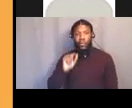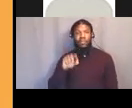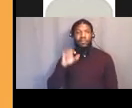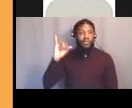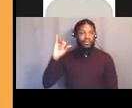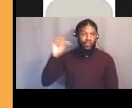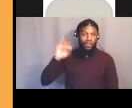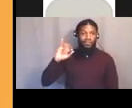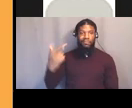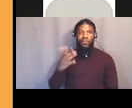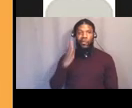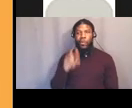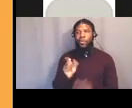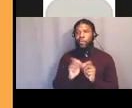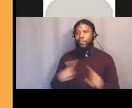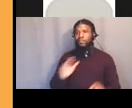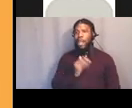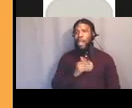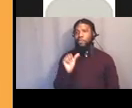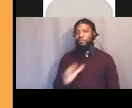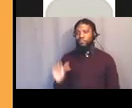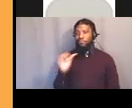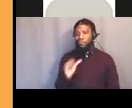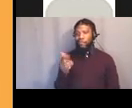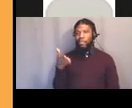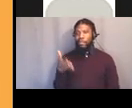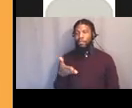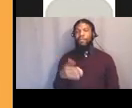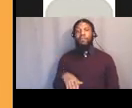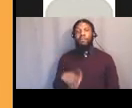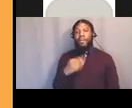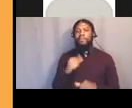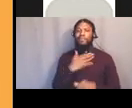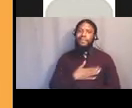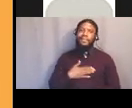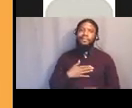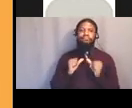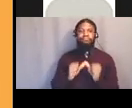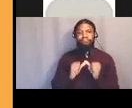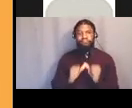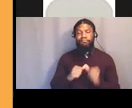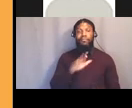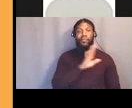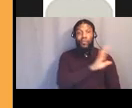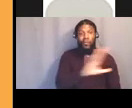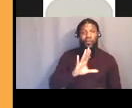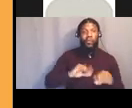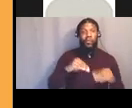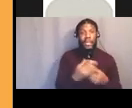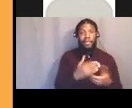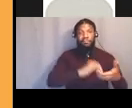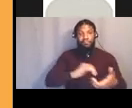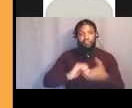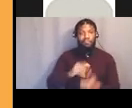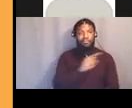handles in the chat. And also, please continue to share your organizations or share organizers